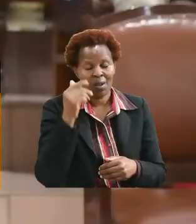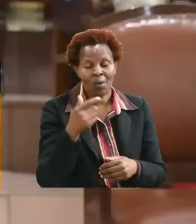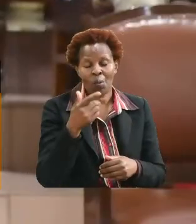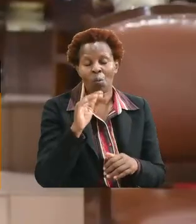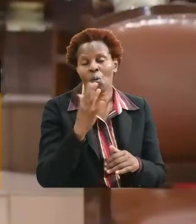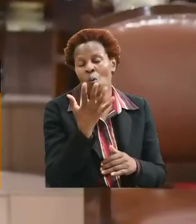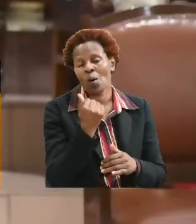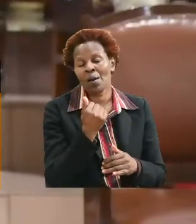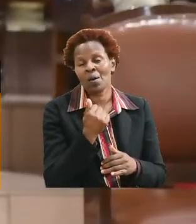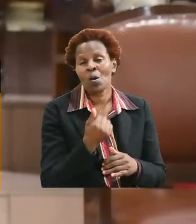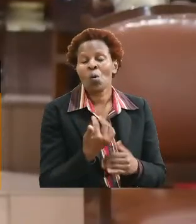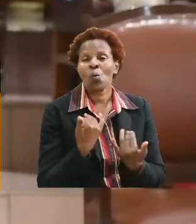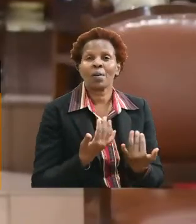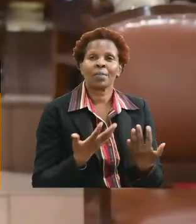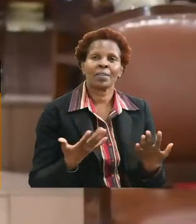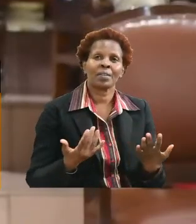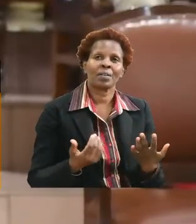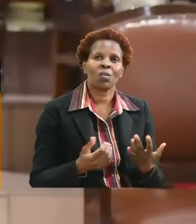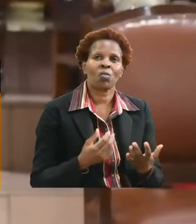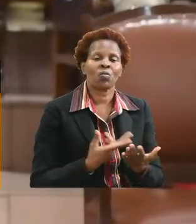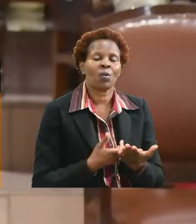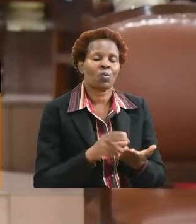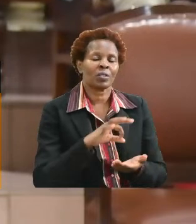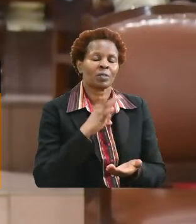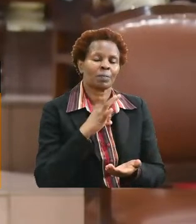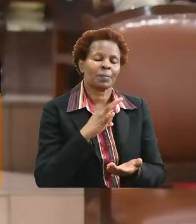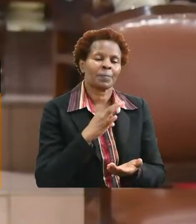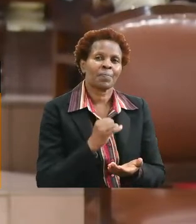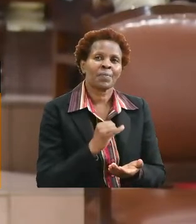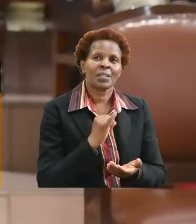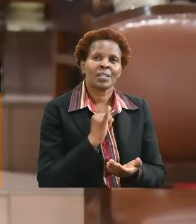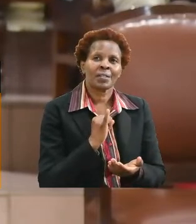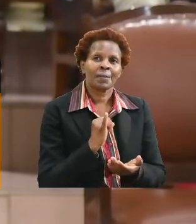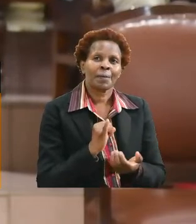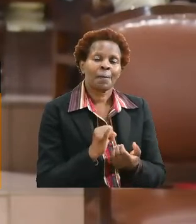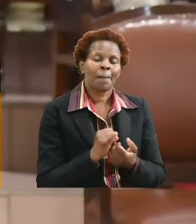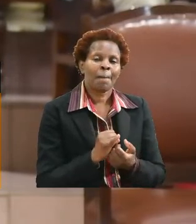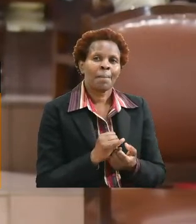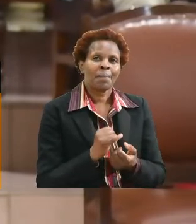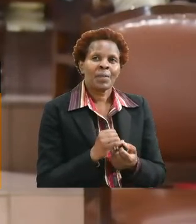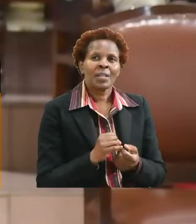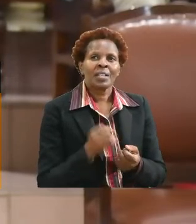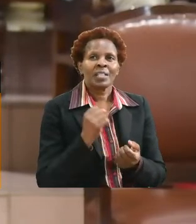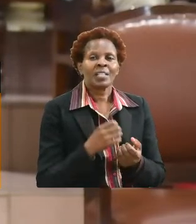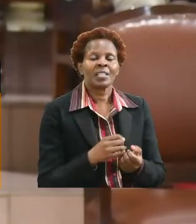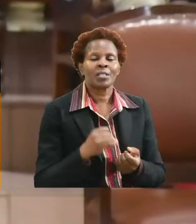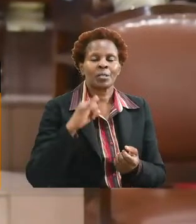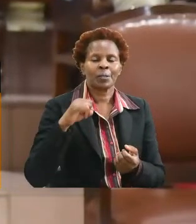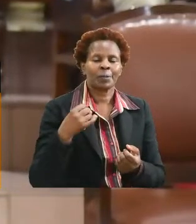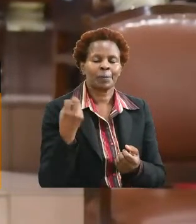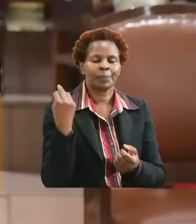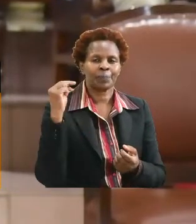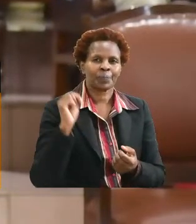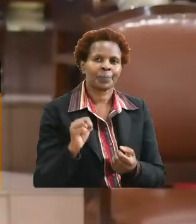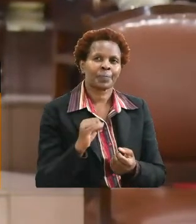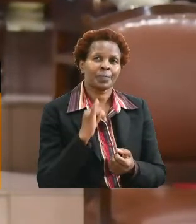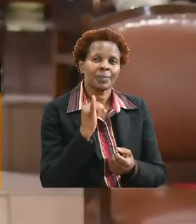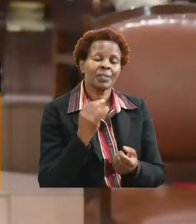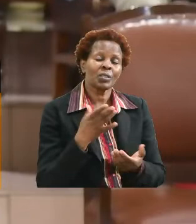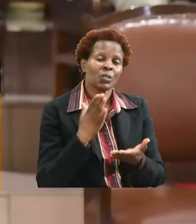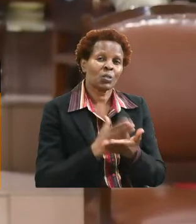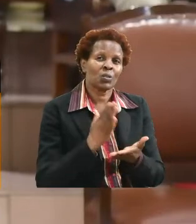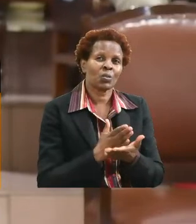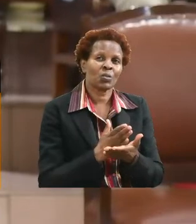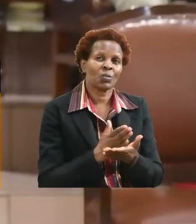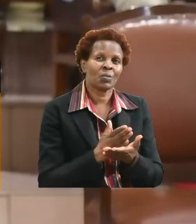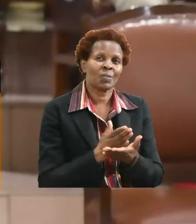one of the characteristics of the Holy Spirit in the Gospel of John is truth. So you cannot think